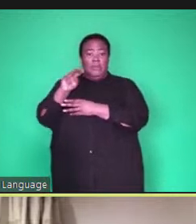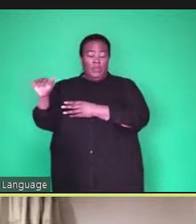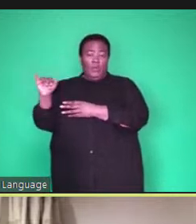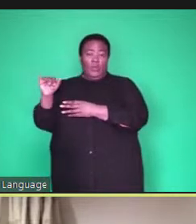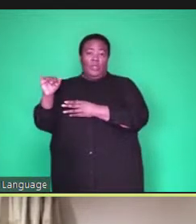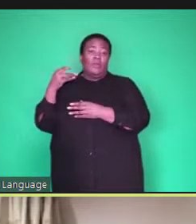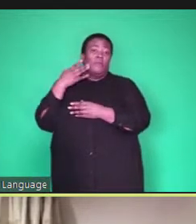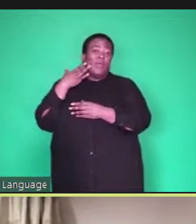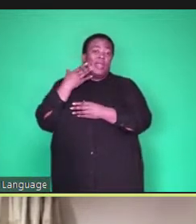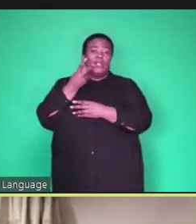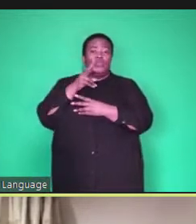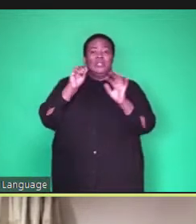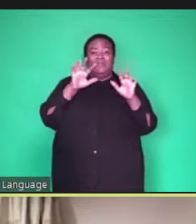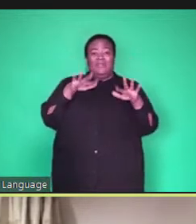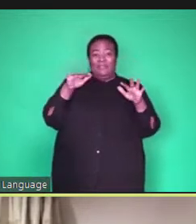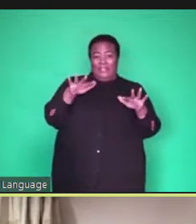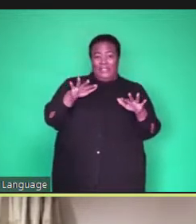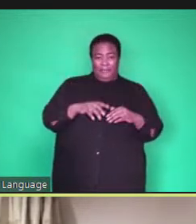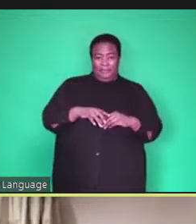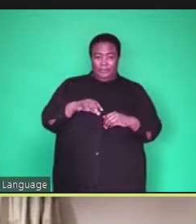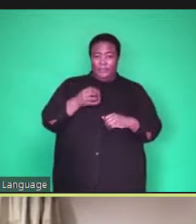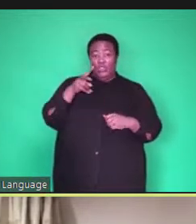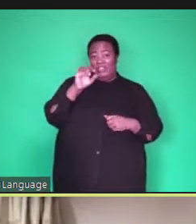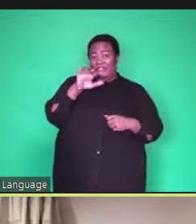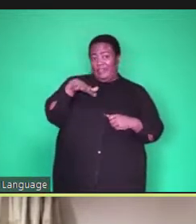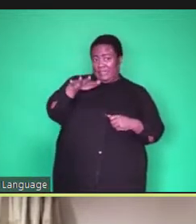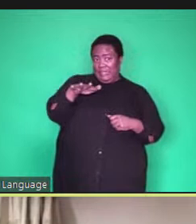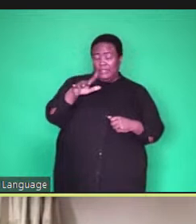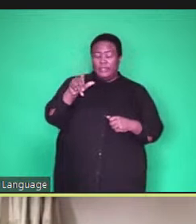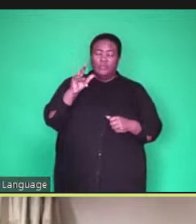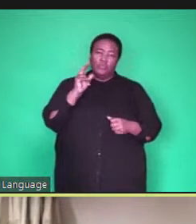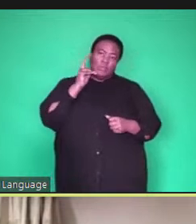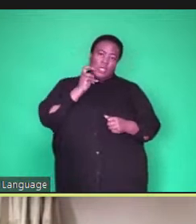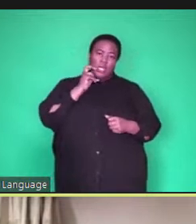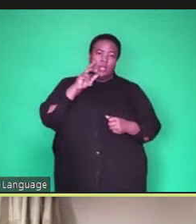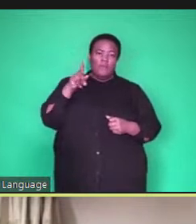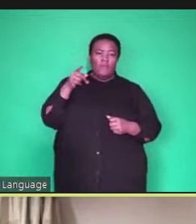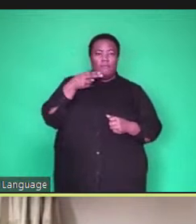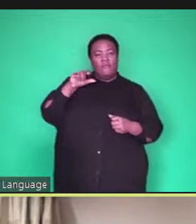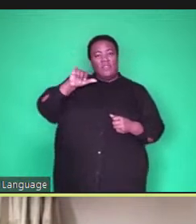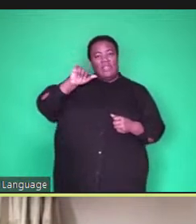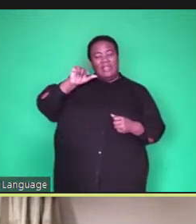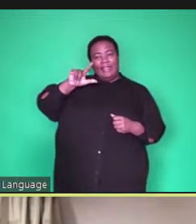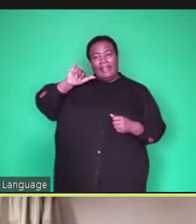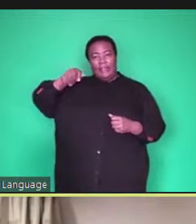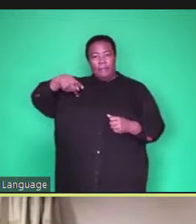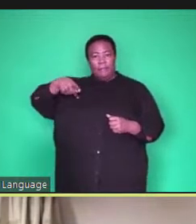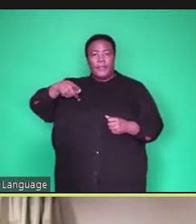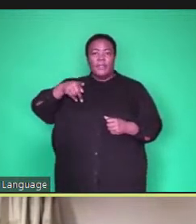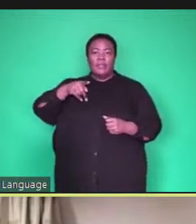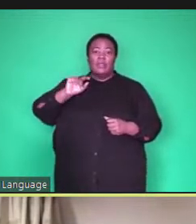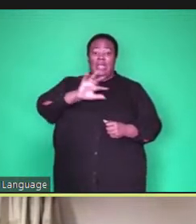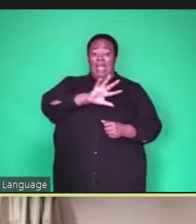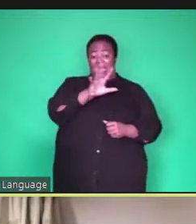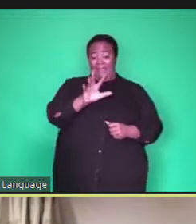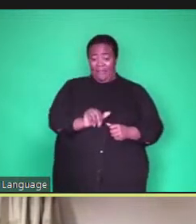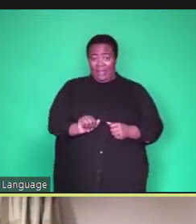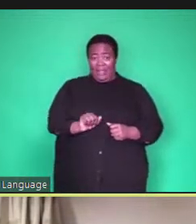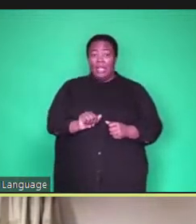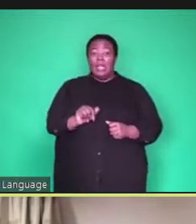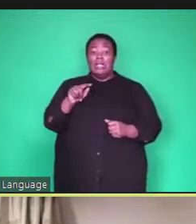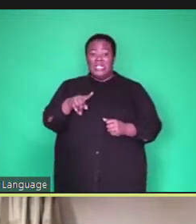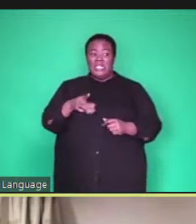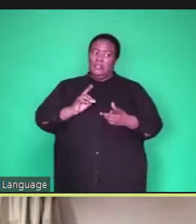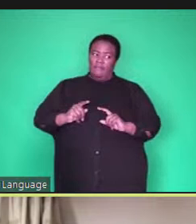2015. As we've already heard from Philippe, Africa is already the fastest urbanizing continent